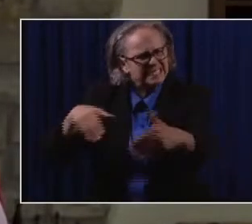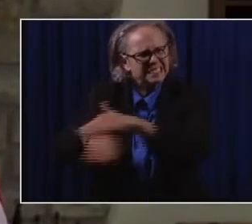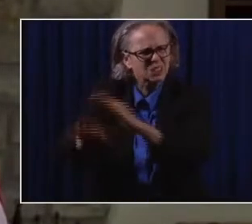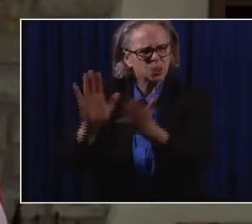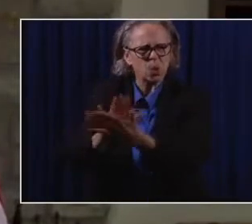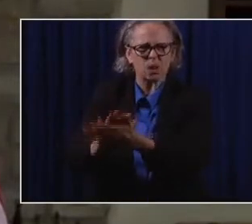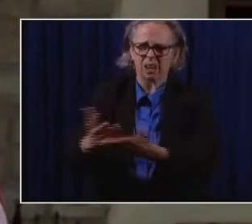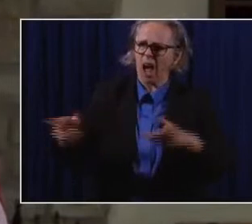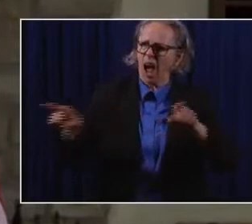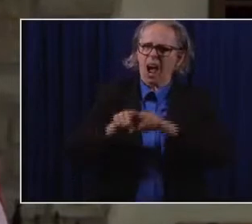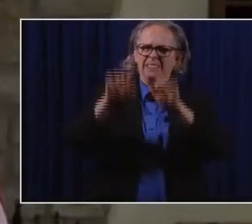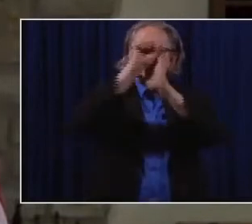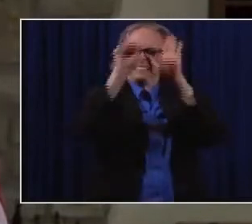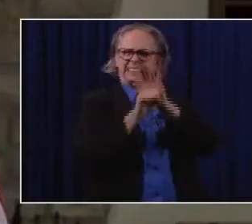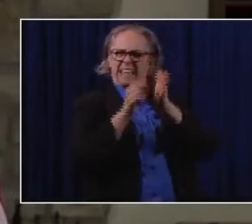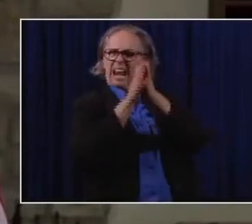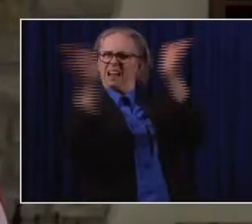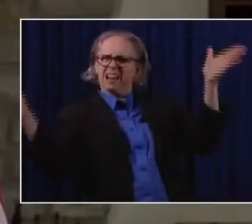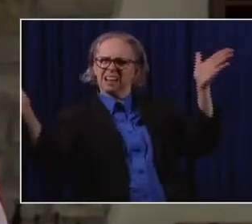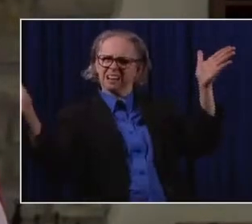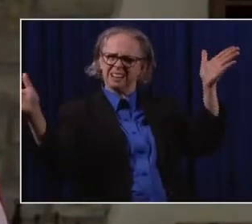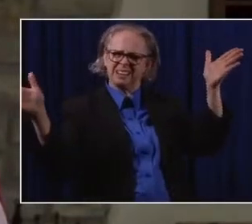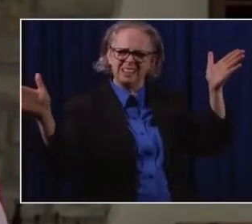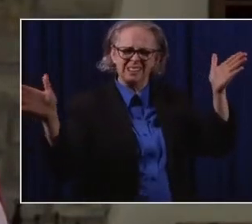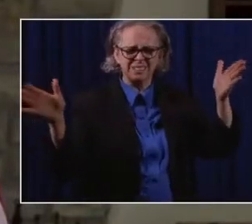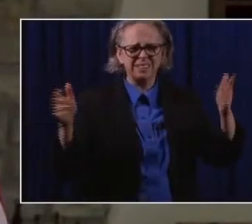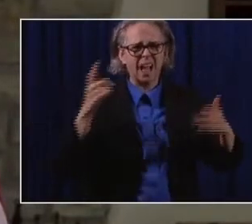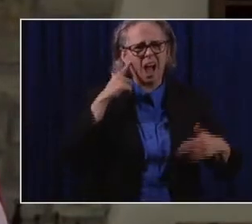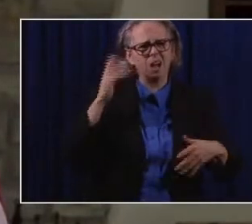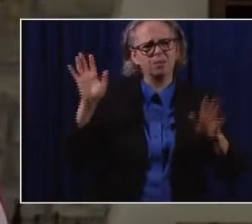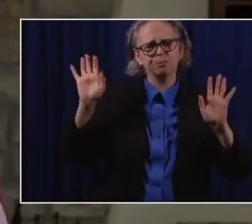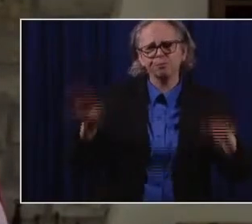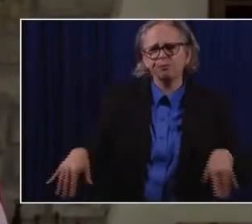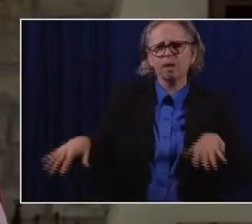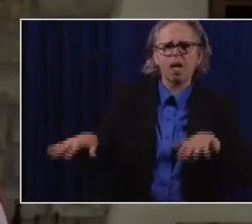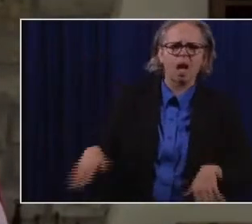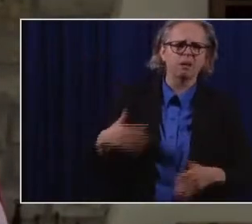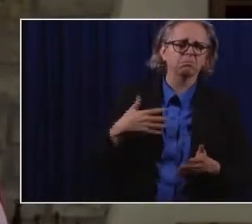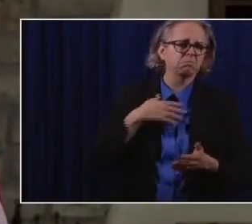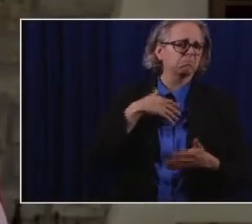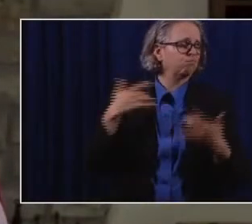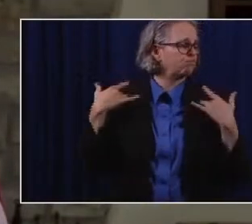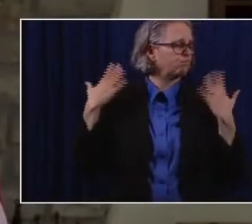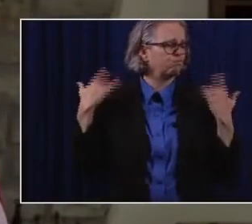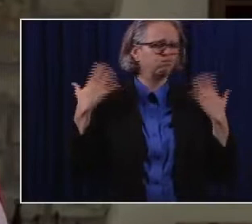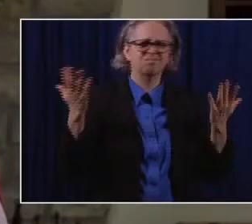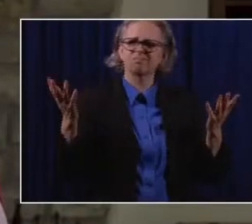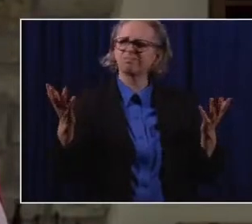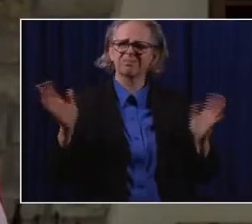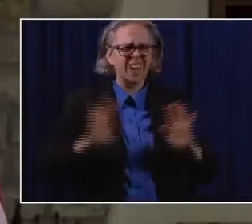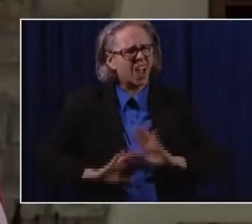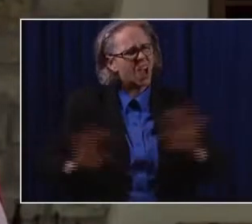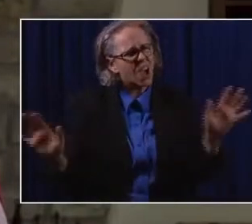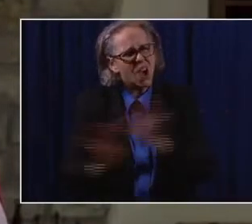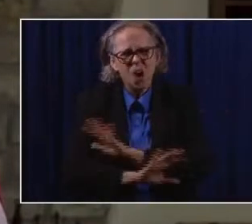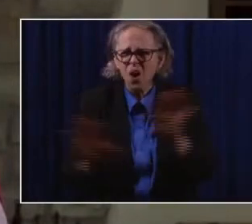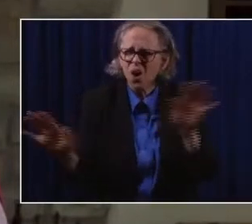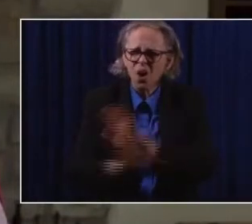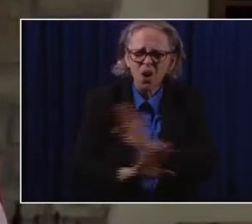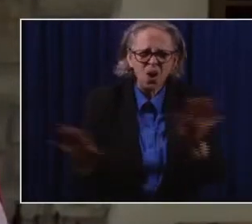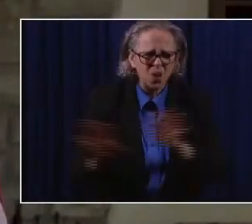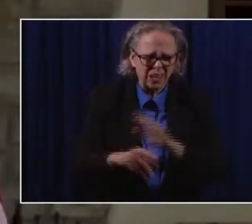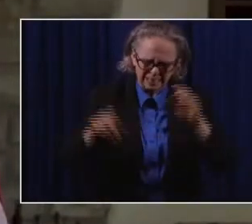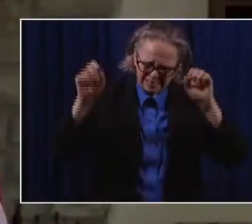to not accept this as something that just has to be. It doesn't have to be this way. We